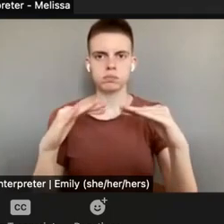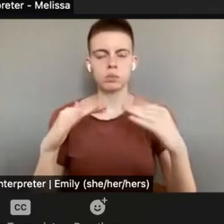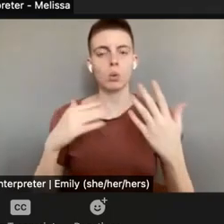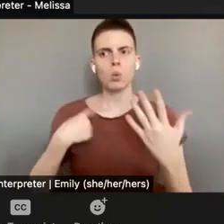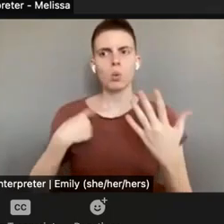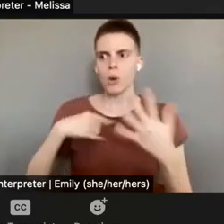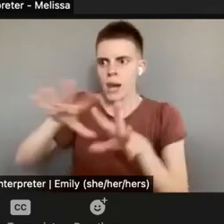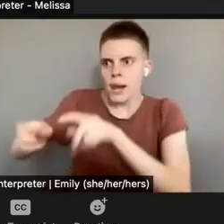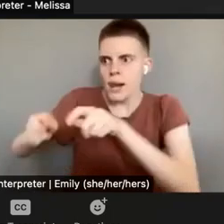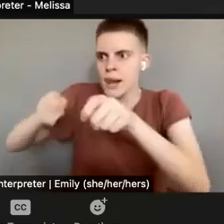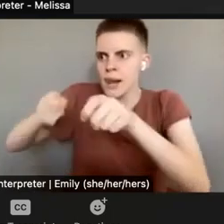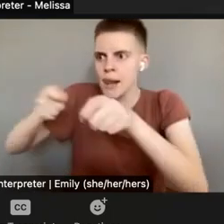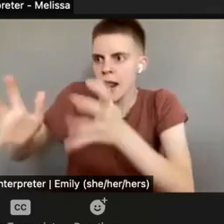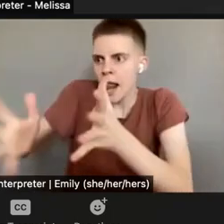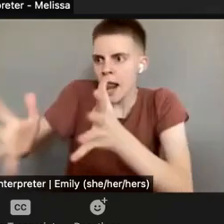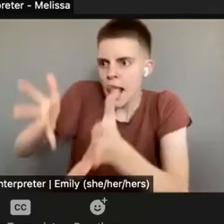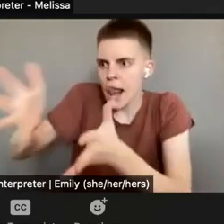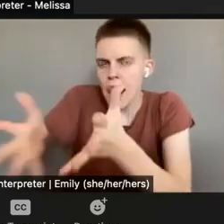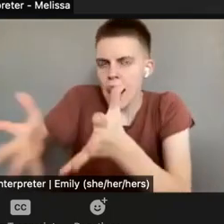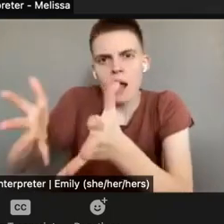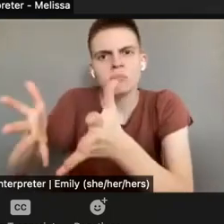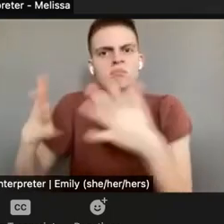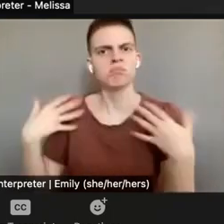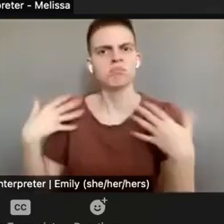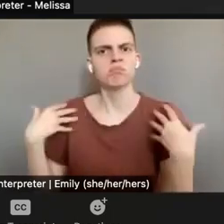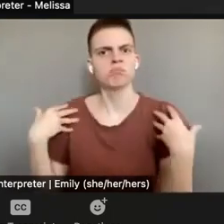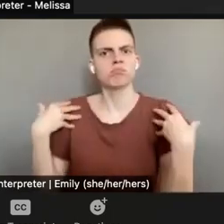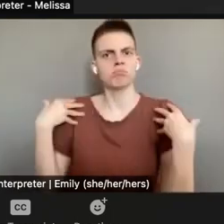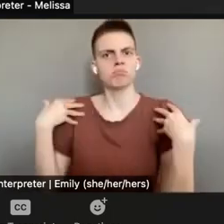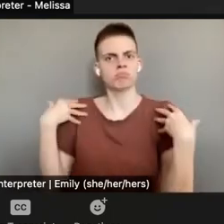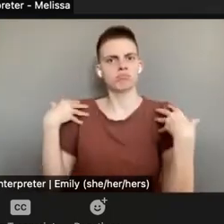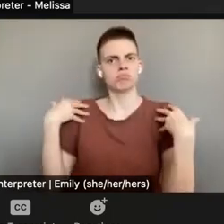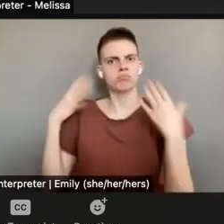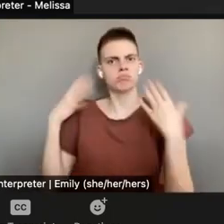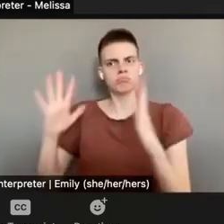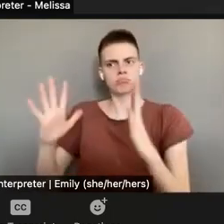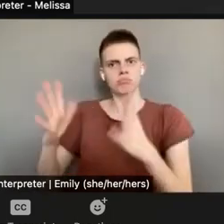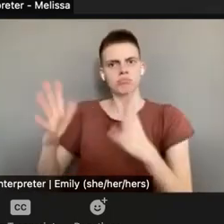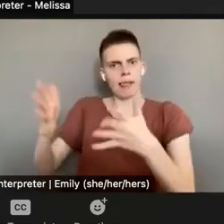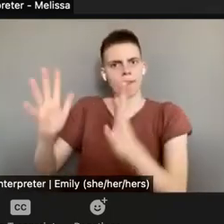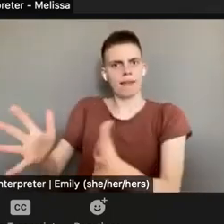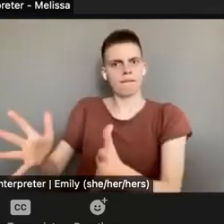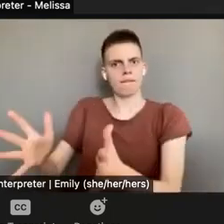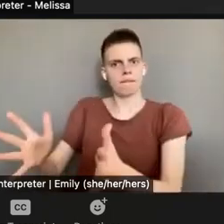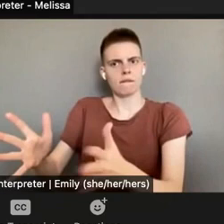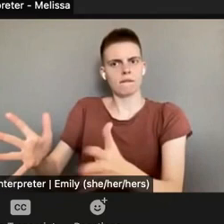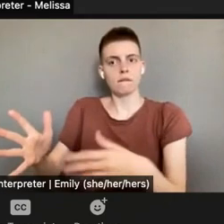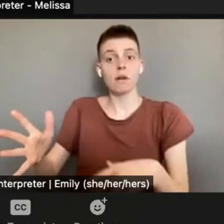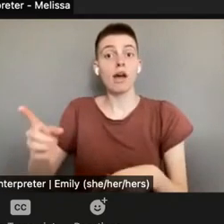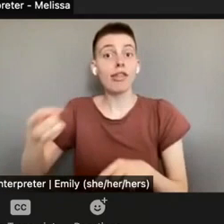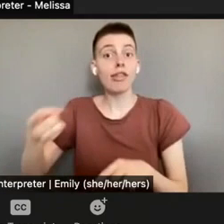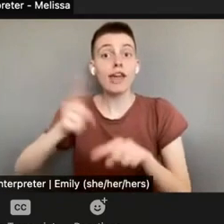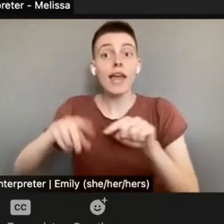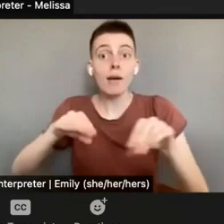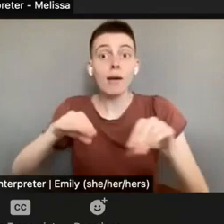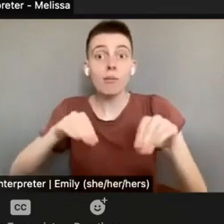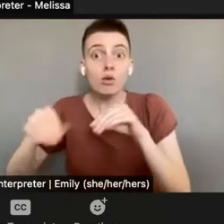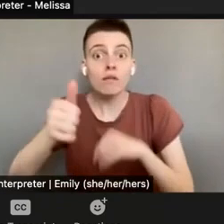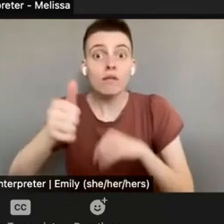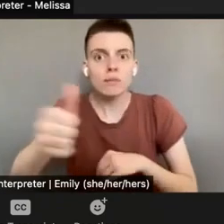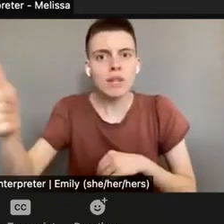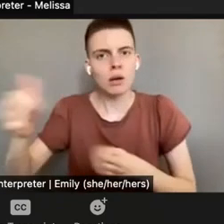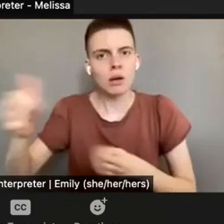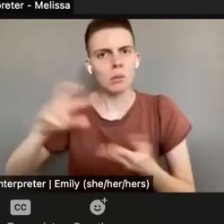children just because they can't move themselves independently.